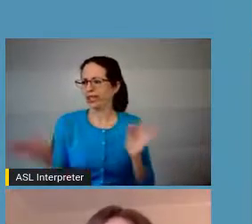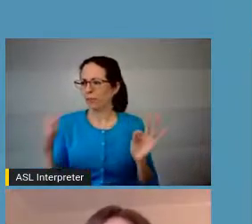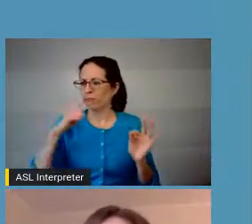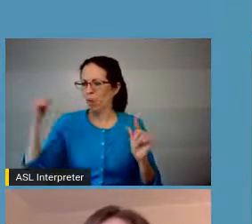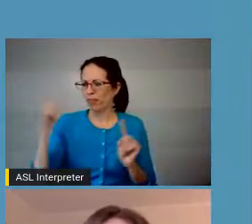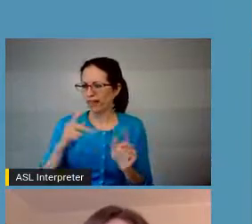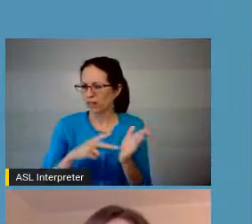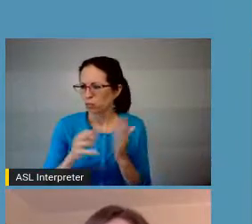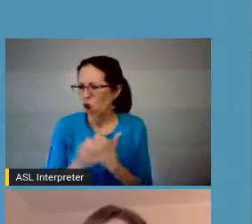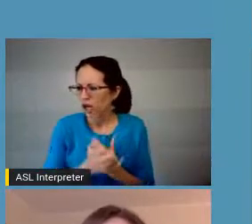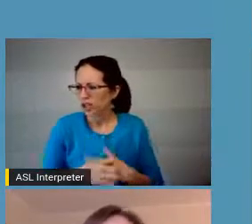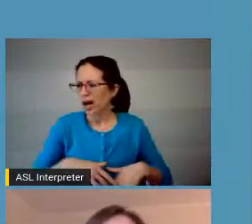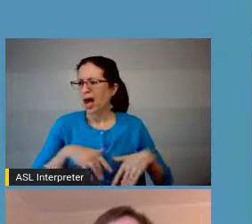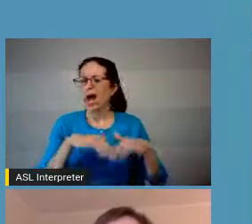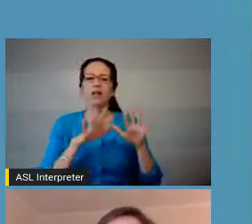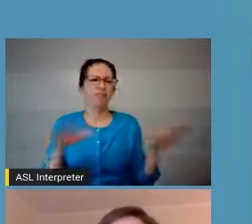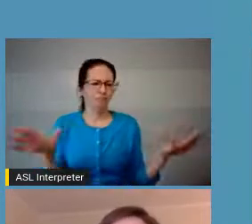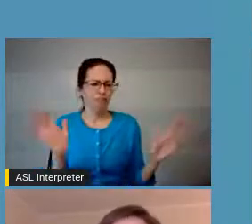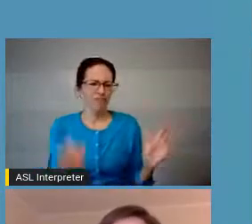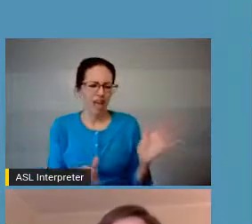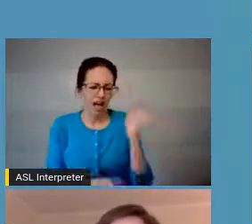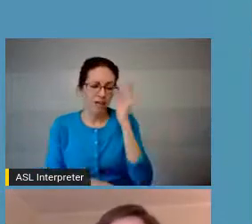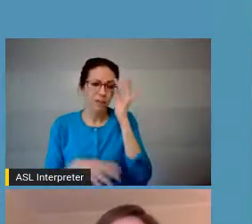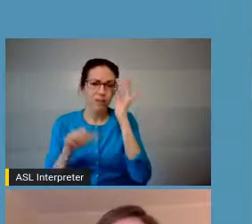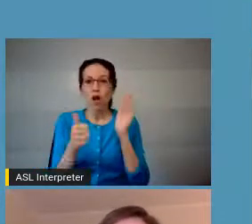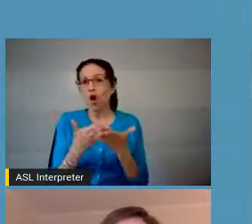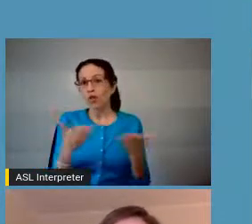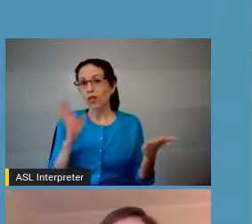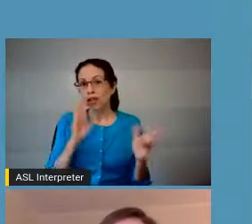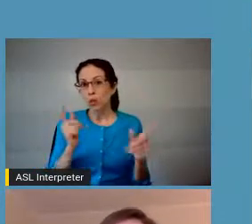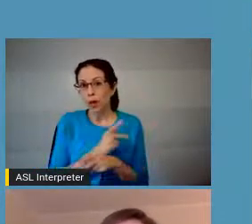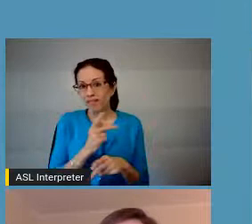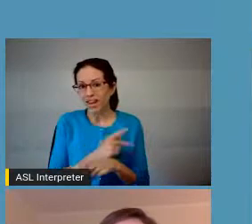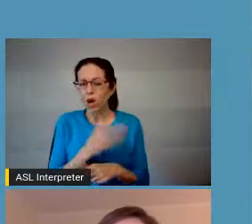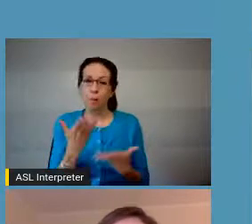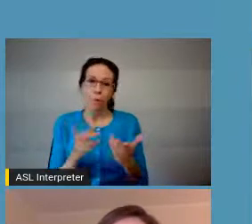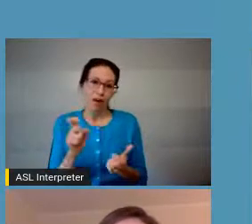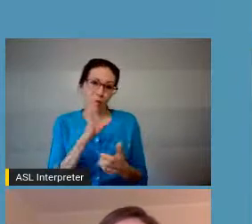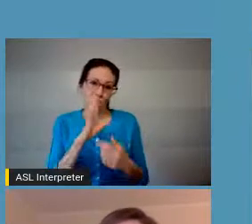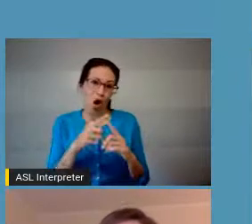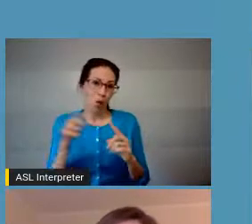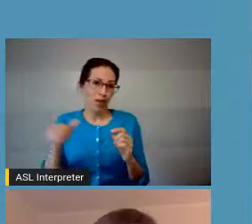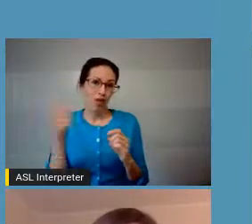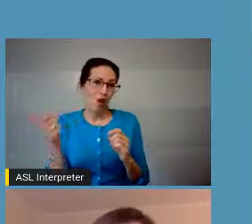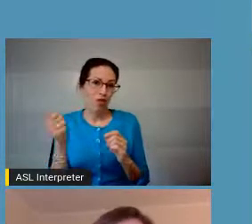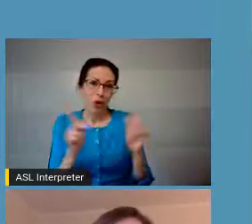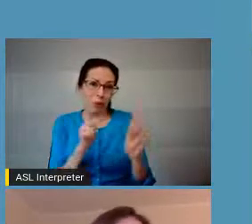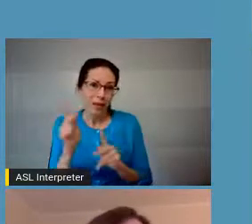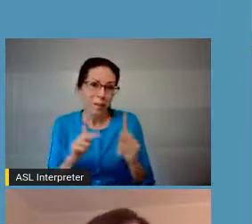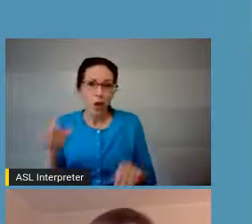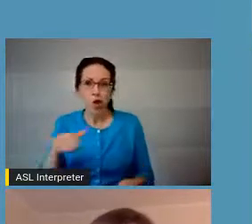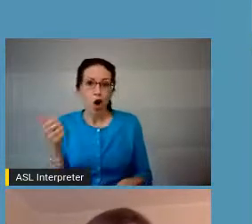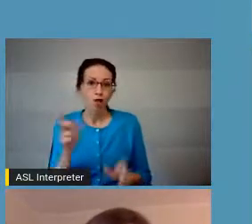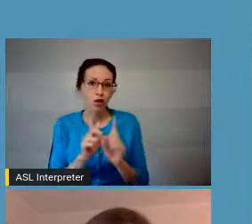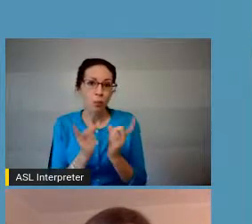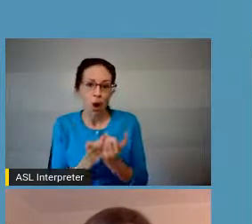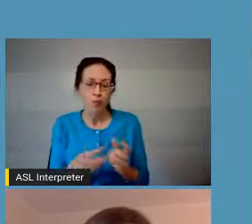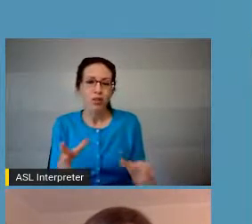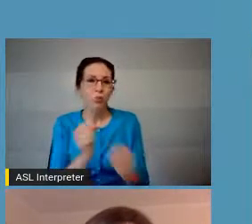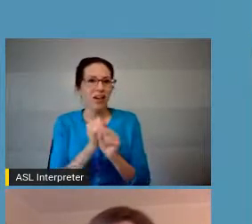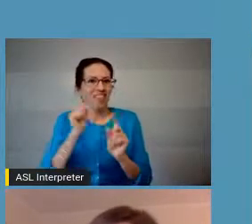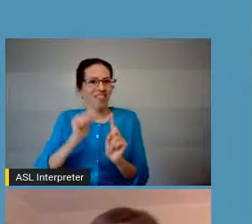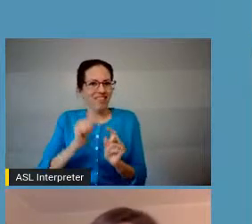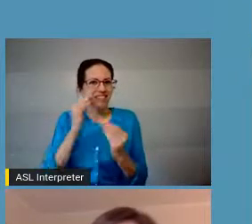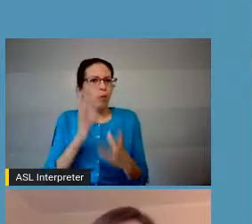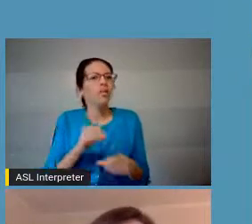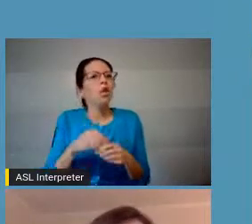for? Other things you're going to need to figure out, and you may need to talk to other people in other departments to get this information all in one place. Who